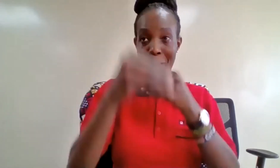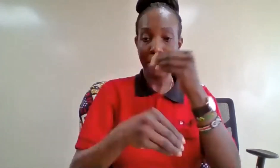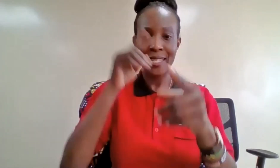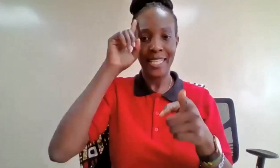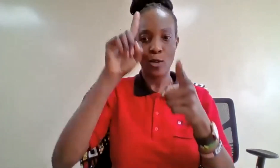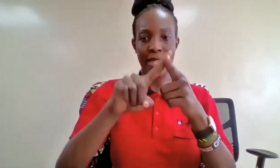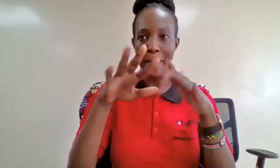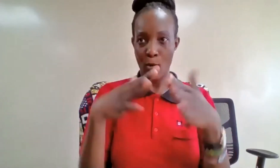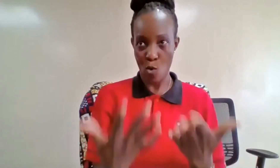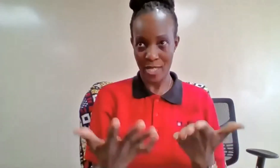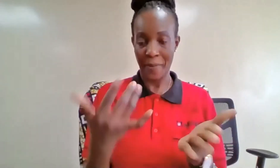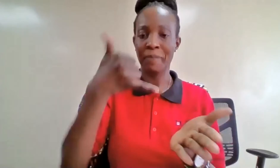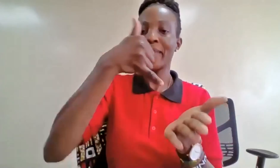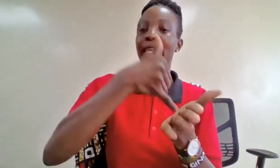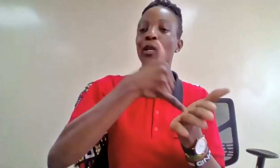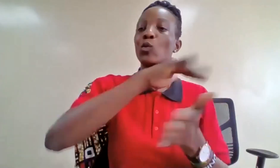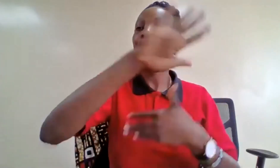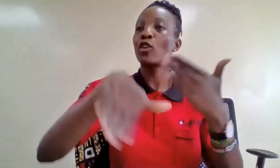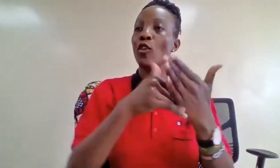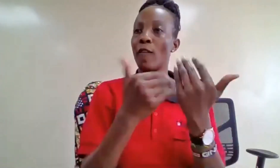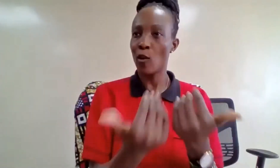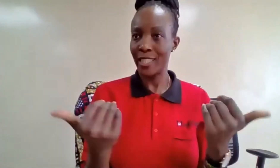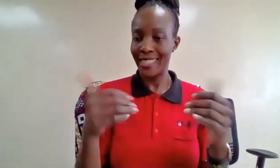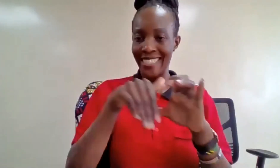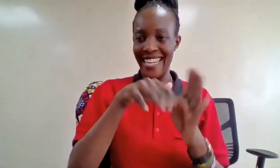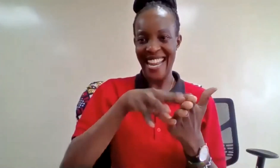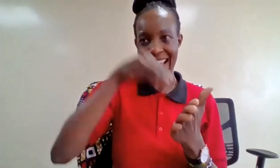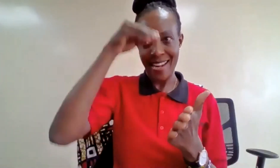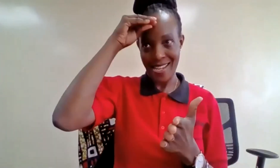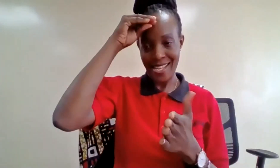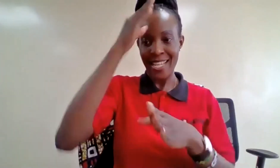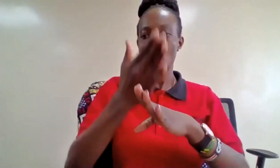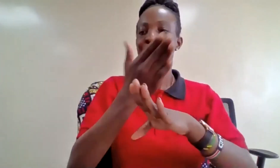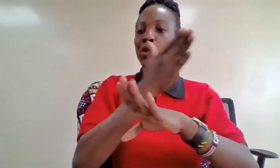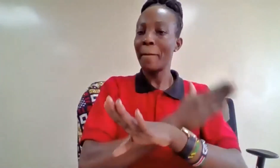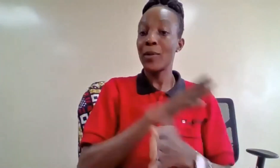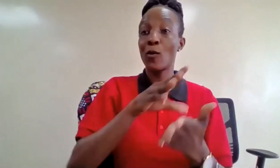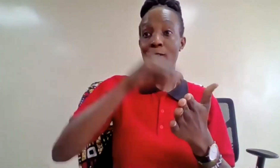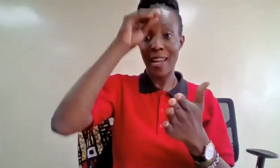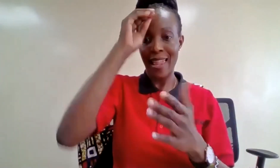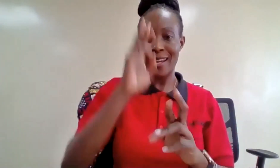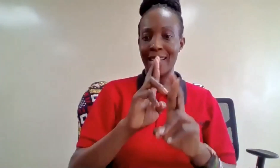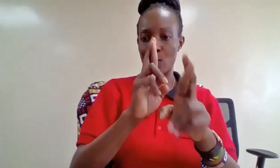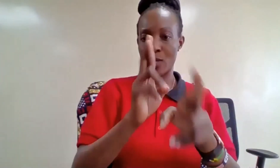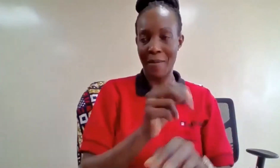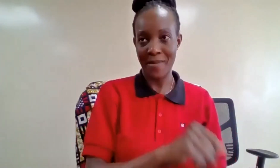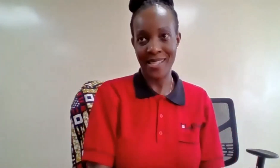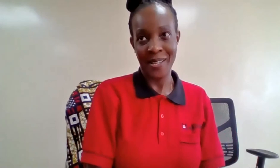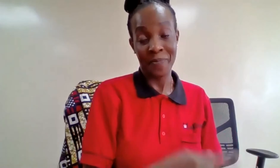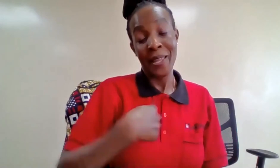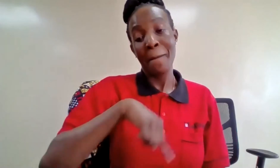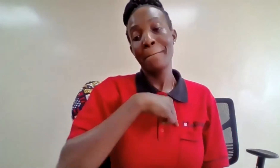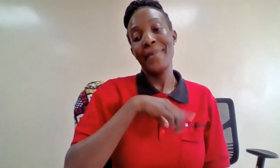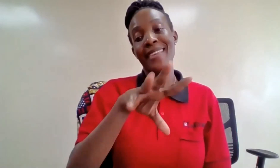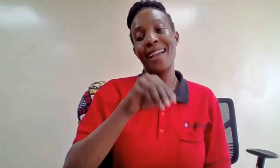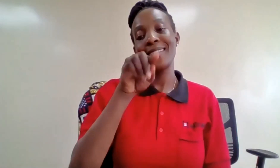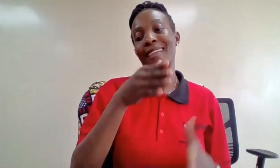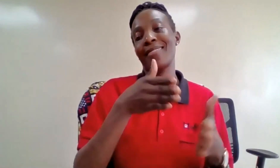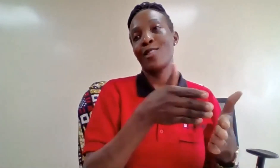story time because it was broadcasting to Kenyan children. That's about 4 million Kenyan children when the schools were closed.